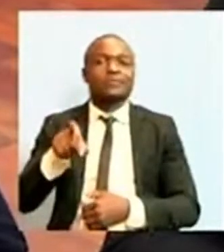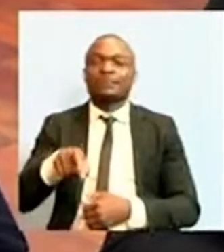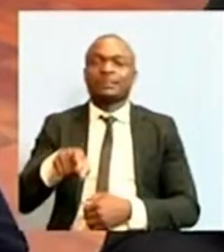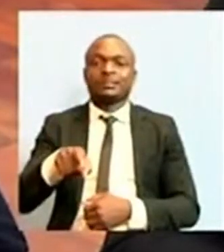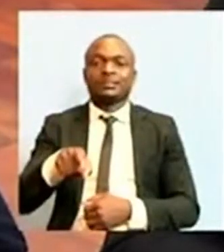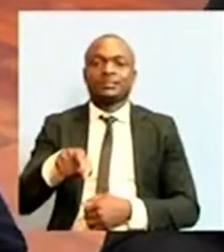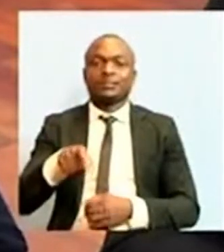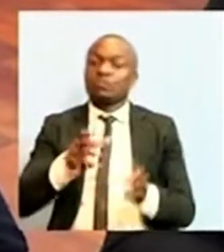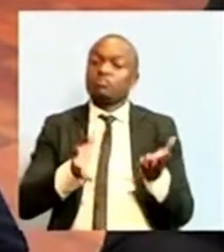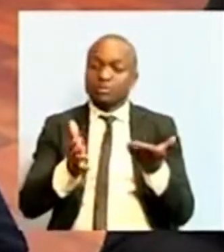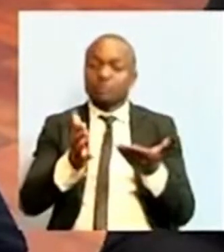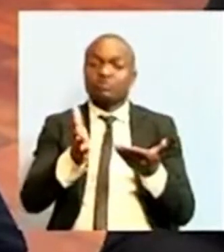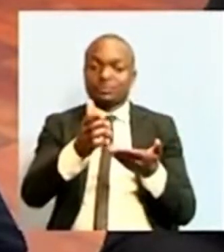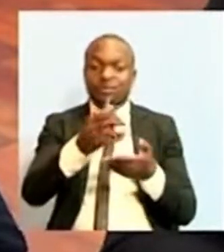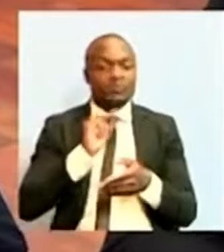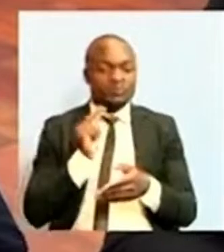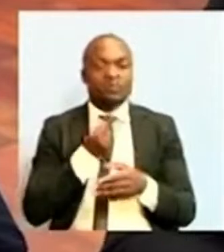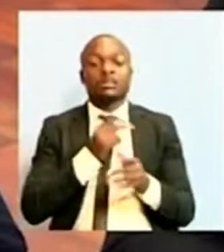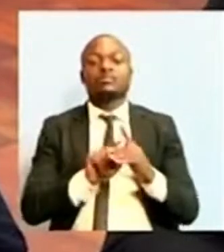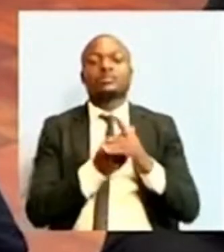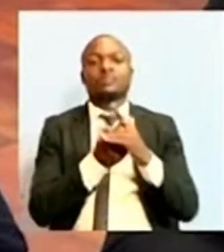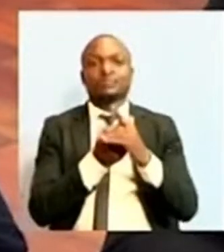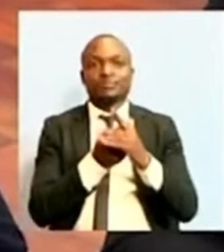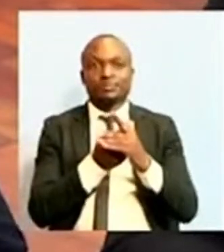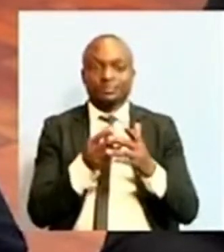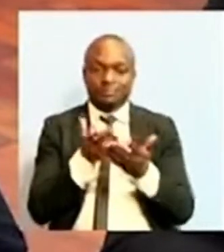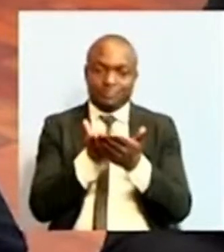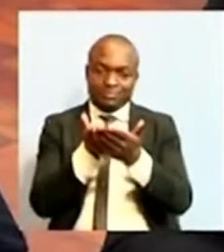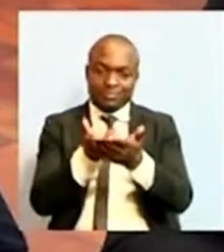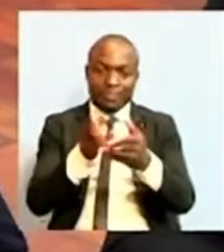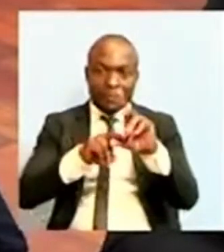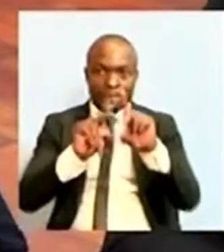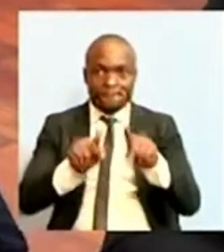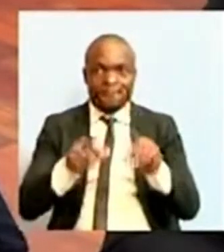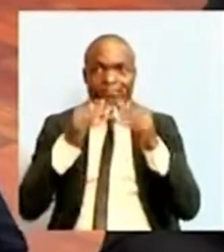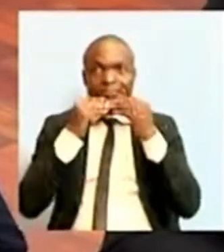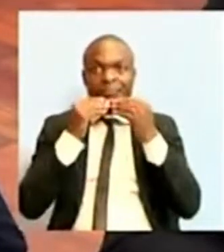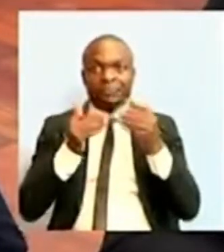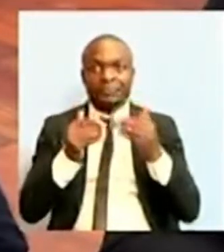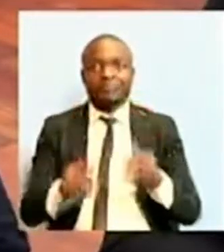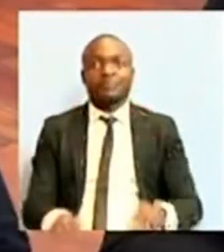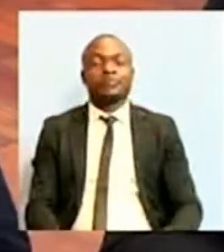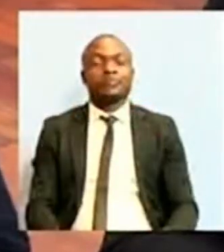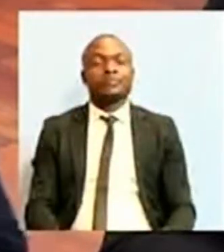be mobilized for us to commence. I submit, Chair. Thank you.